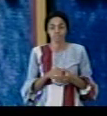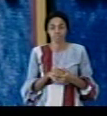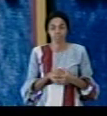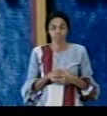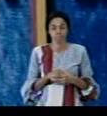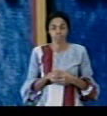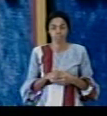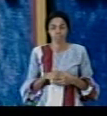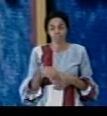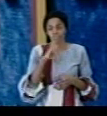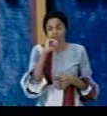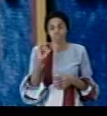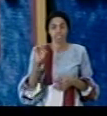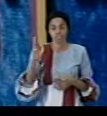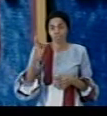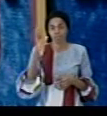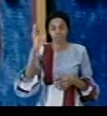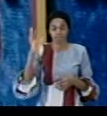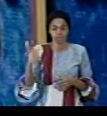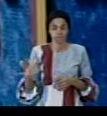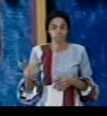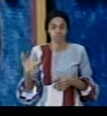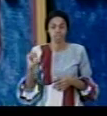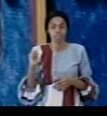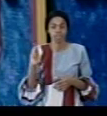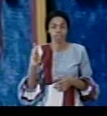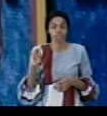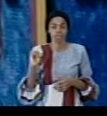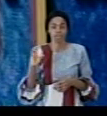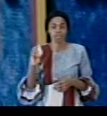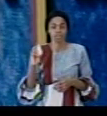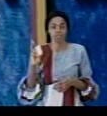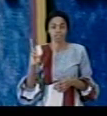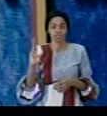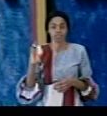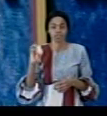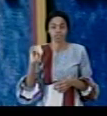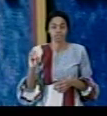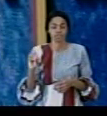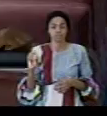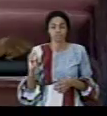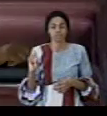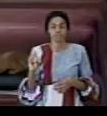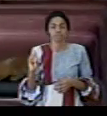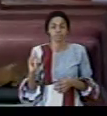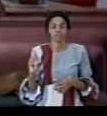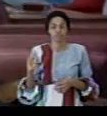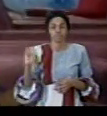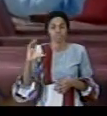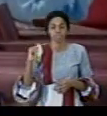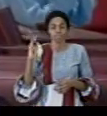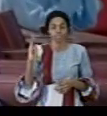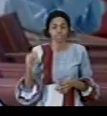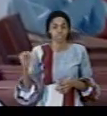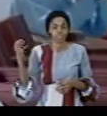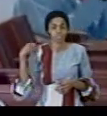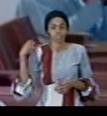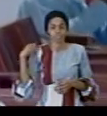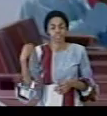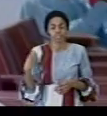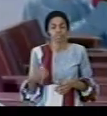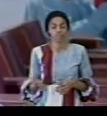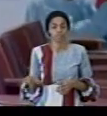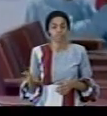presence is Pastor Akinduro Ayodeji, the CAN Chairman of